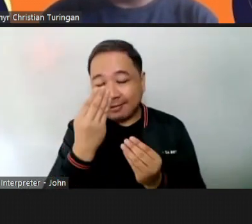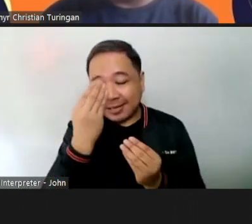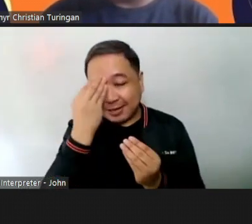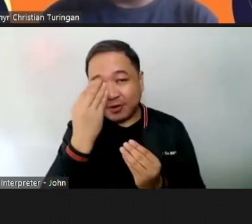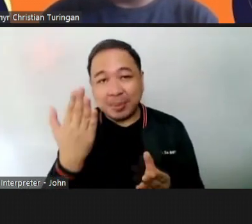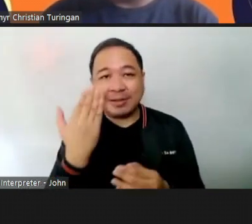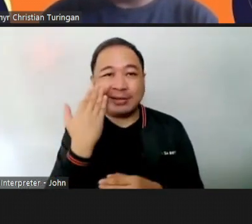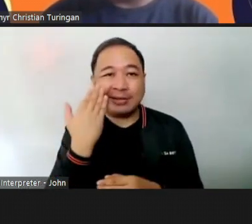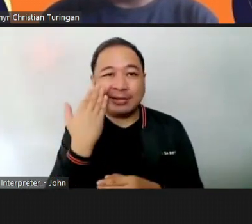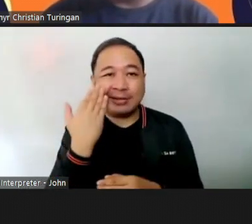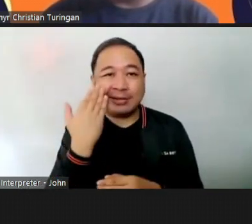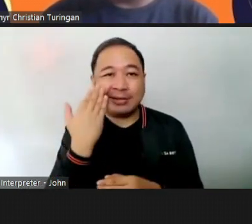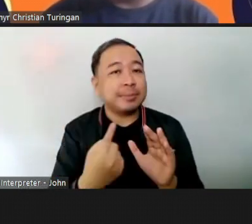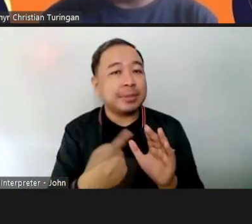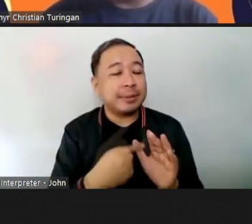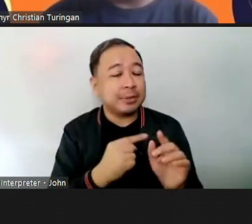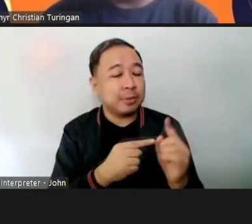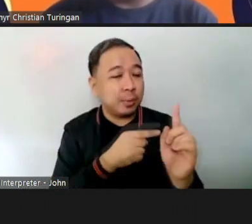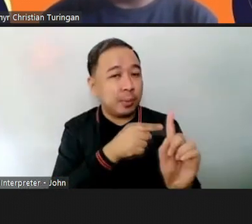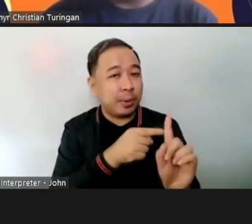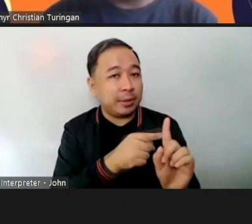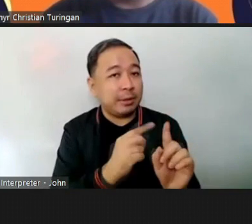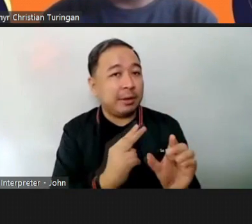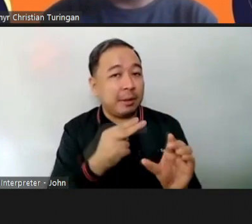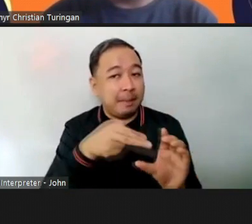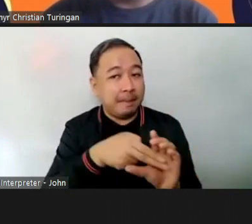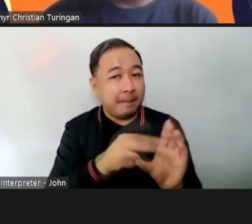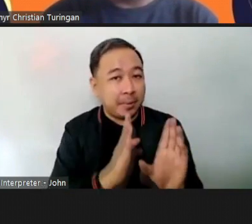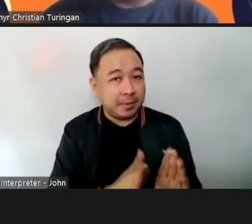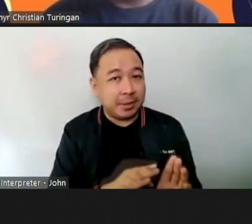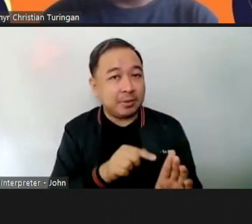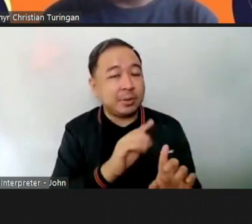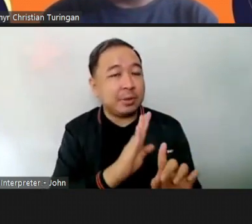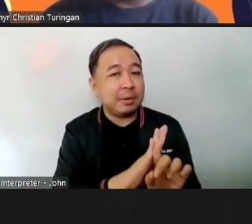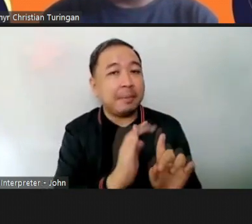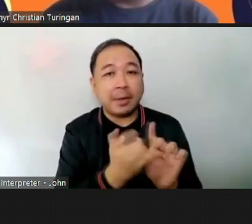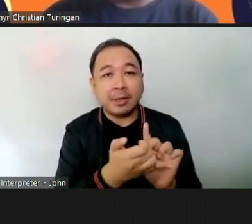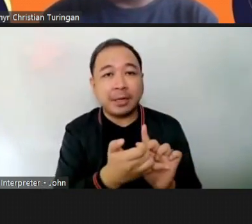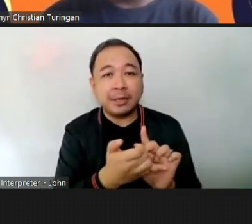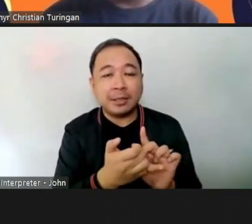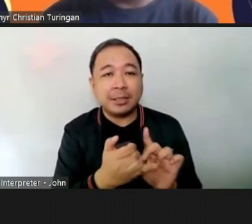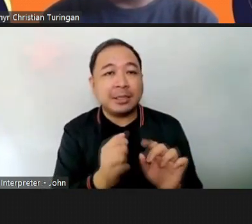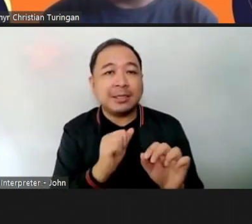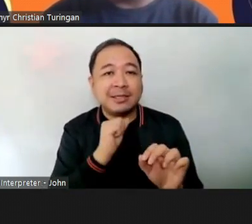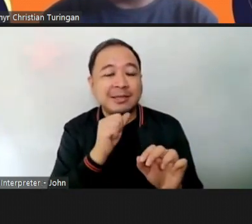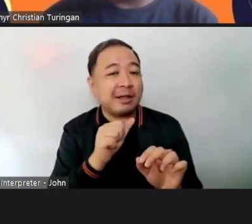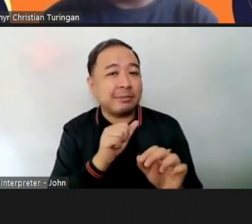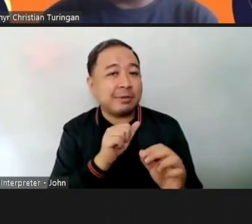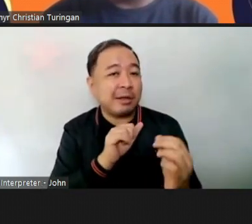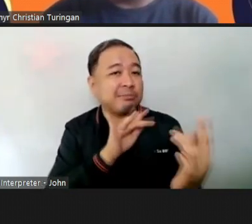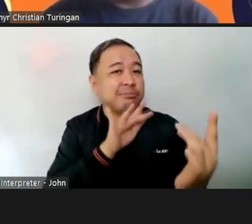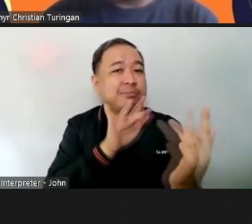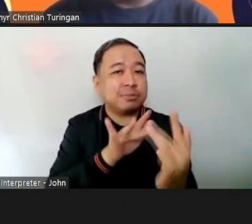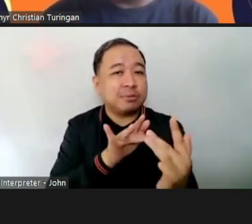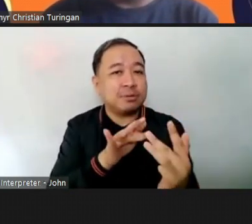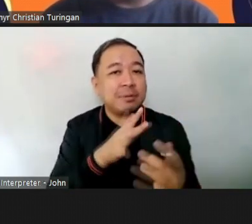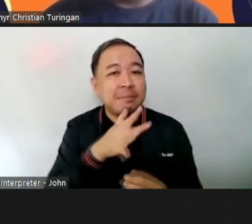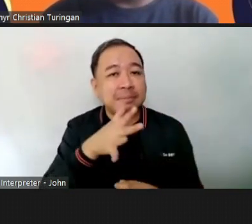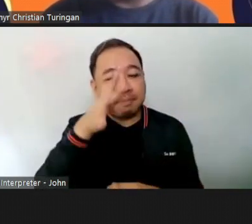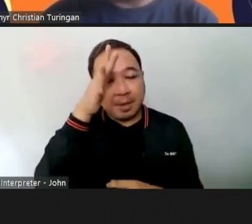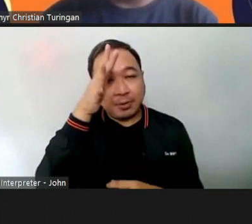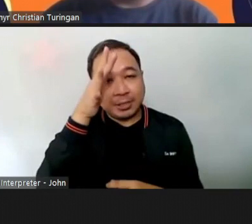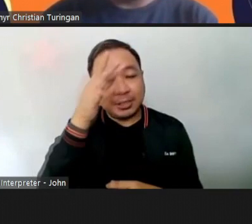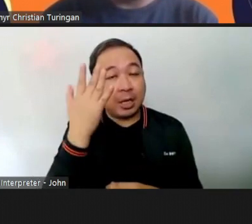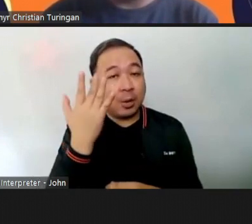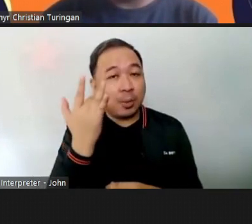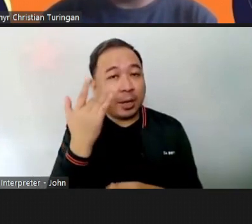na kung saan a participant or specifically sa isang barangay, hindi nare-reach ang parent, which is going to be the participant,